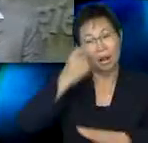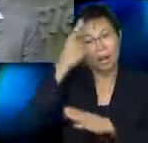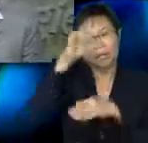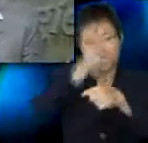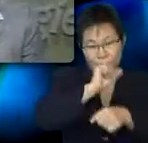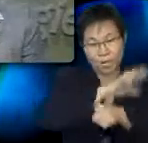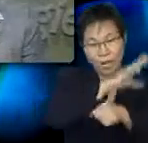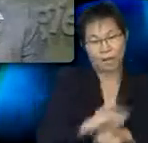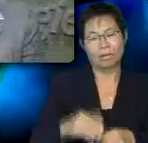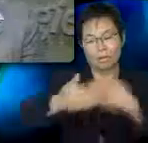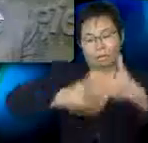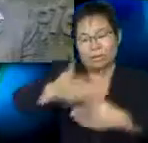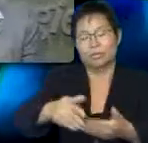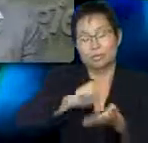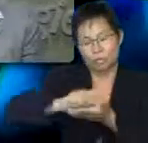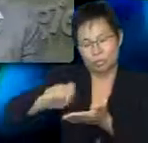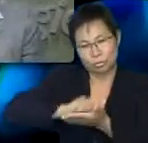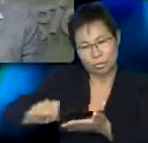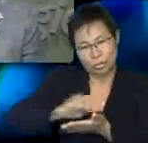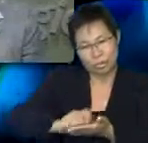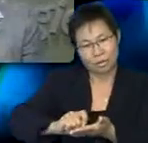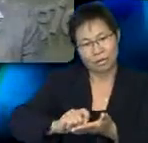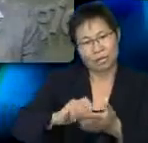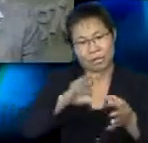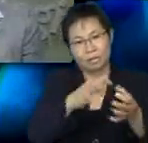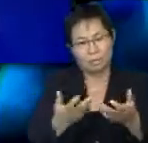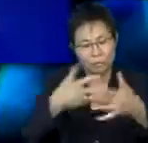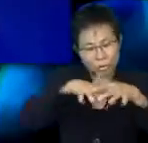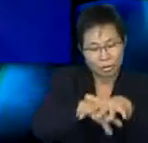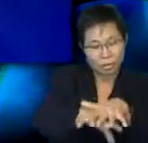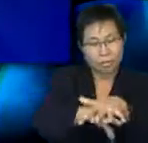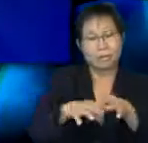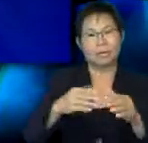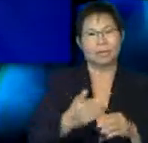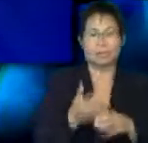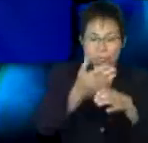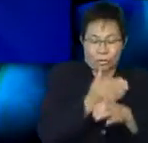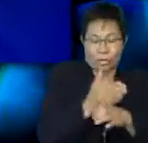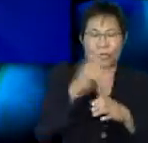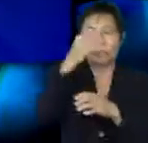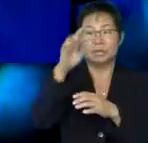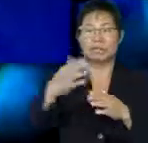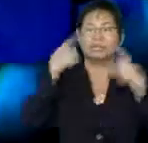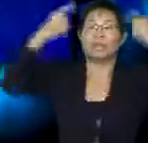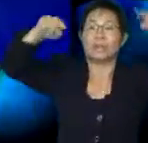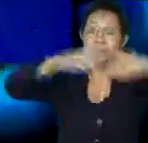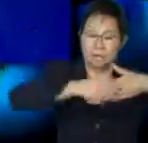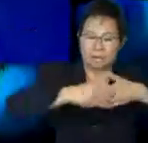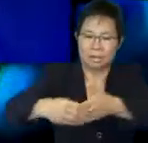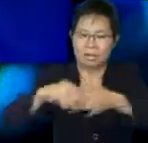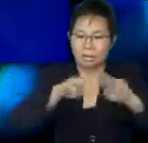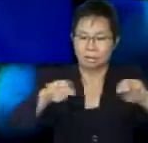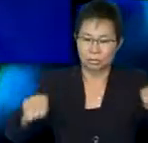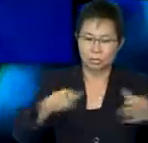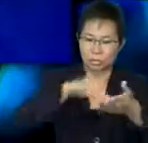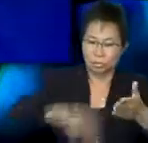write collaboratively. Now, in short, Mr. Lim has successfully guided the students'